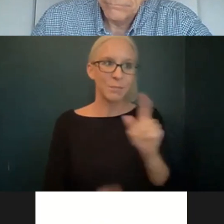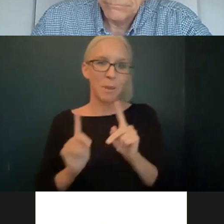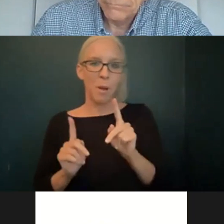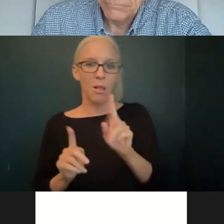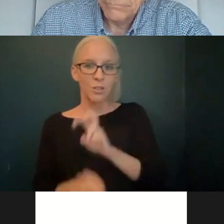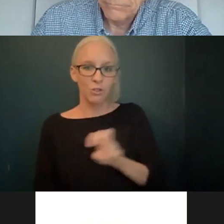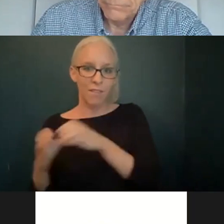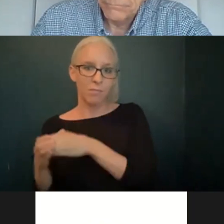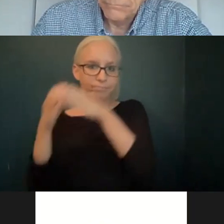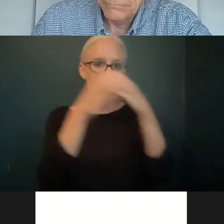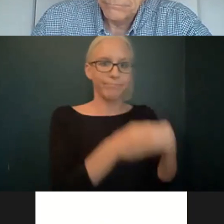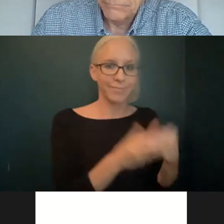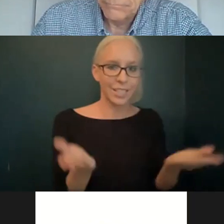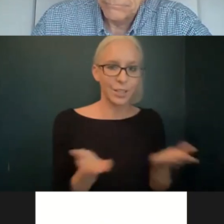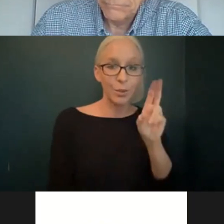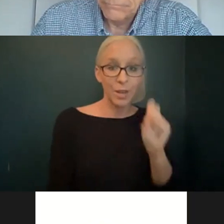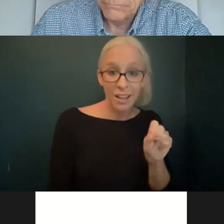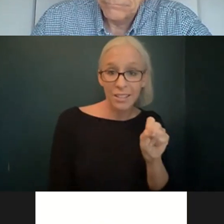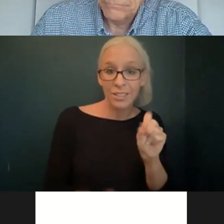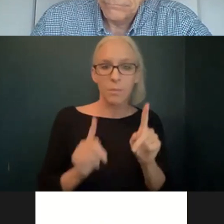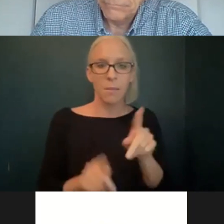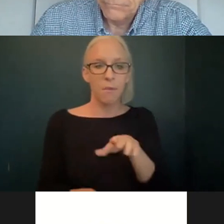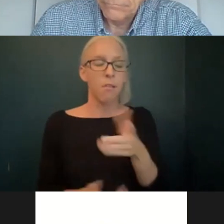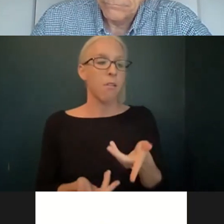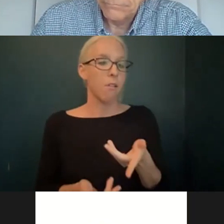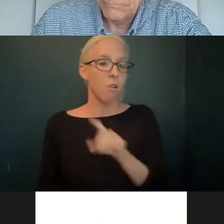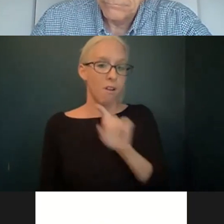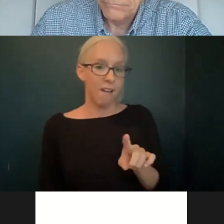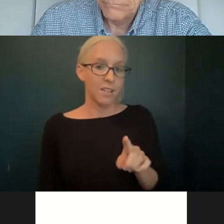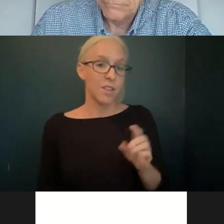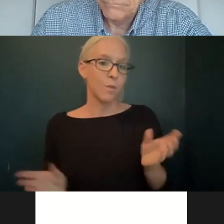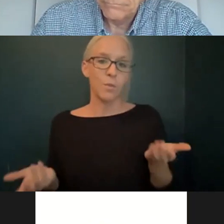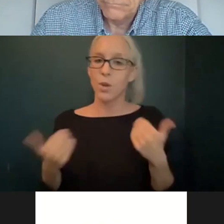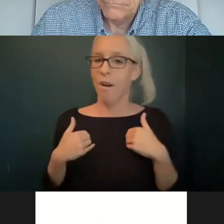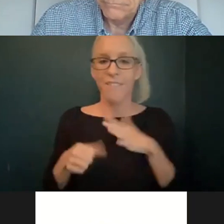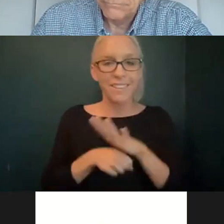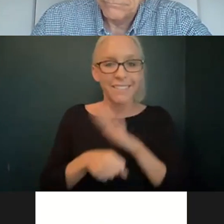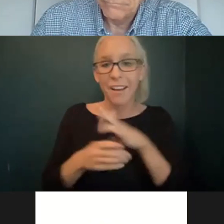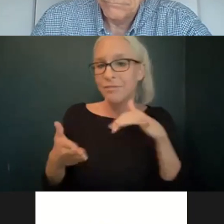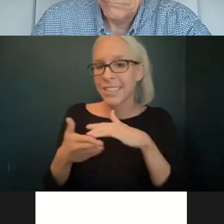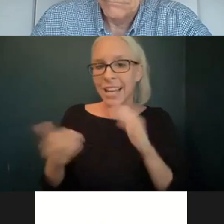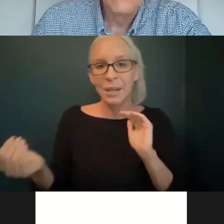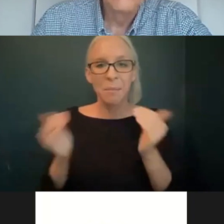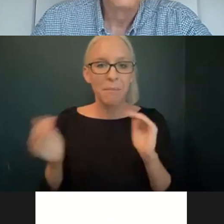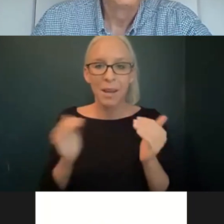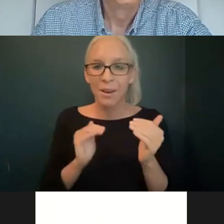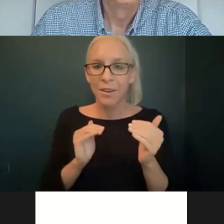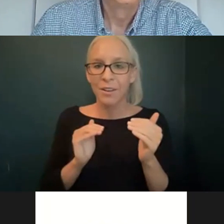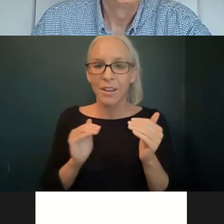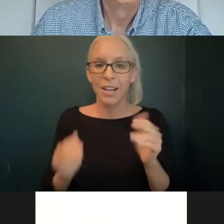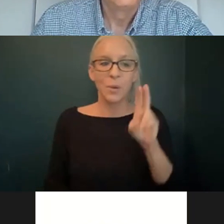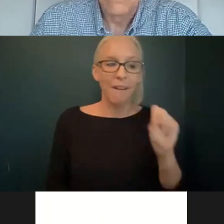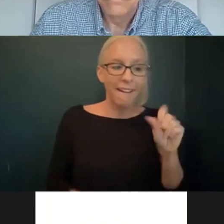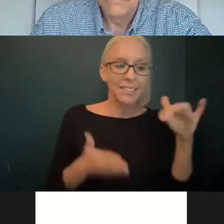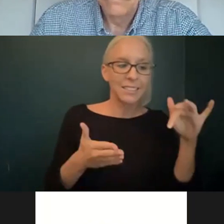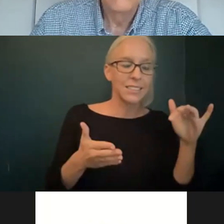people are asking me, should I do that or not? And I said, there's been no good studies comparing whether getting a regular vaccine after the Chinese vaccine, is that dangerous?